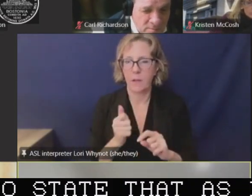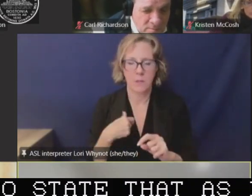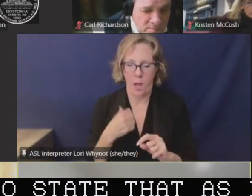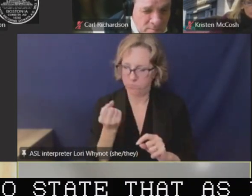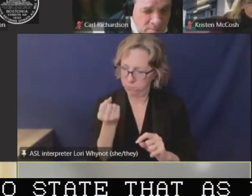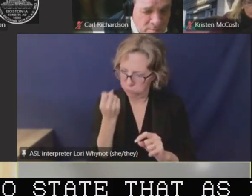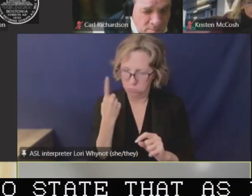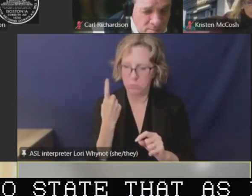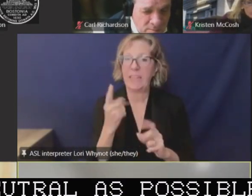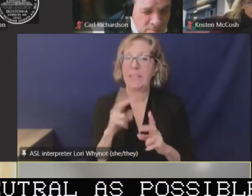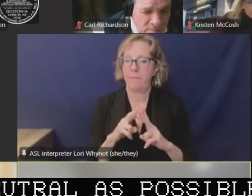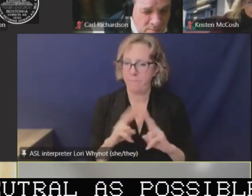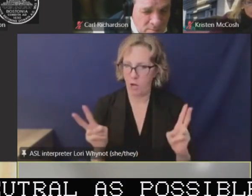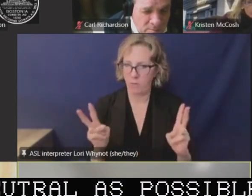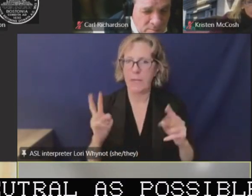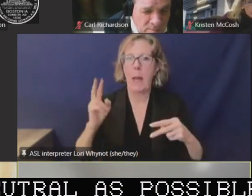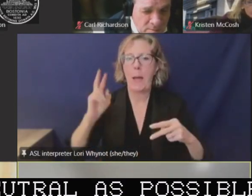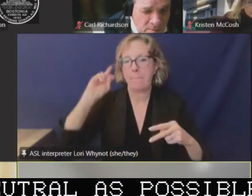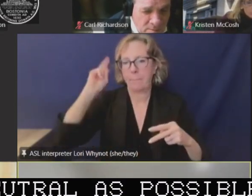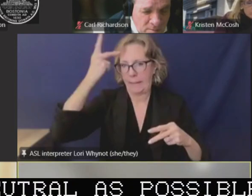very charged.